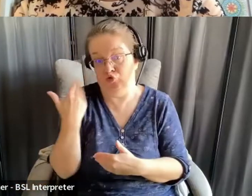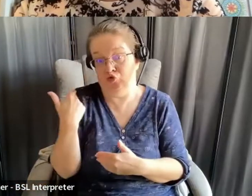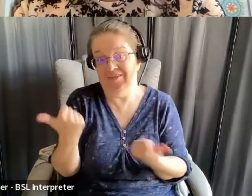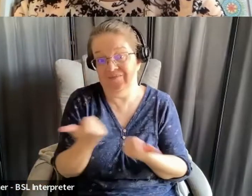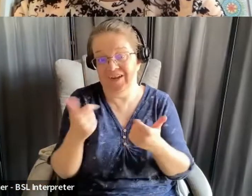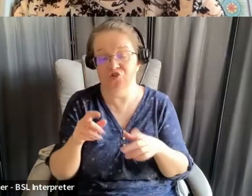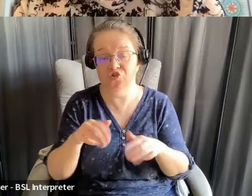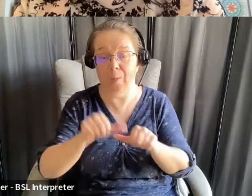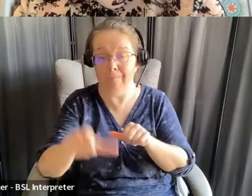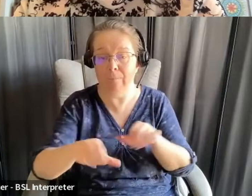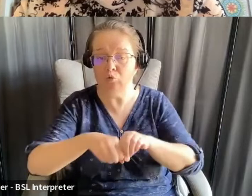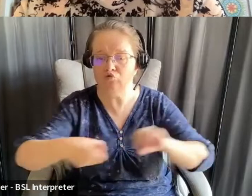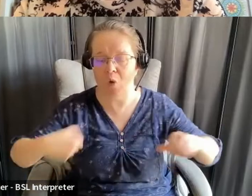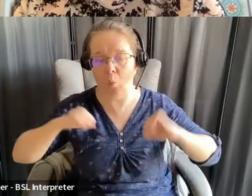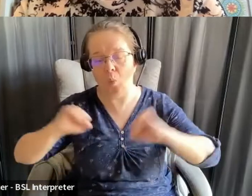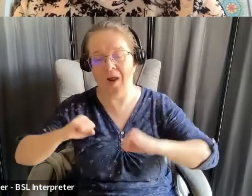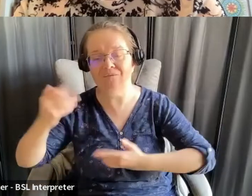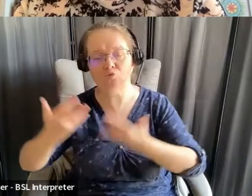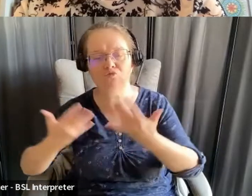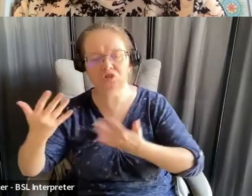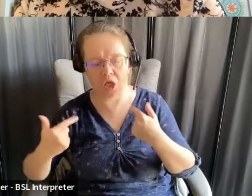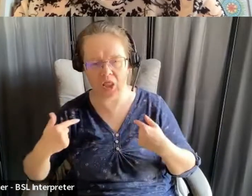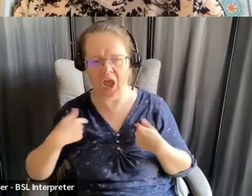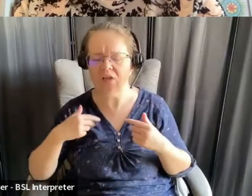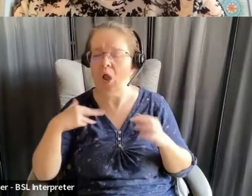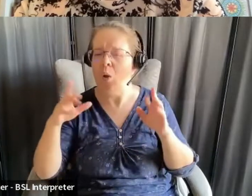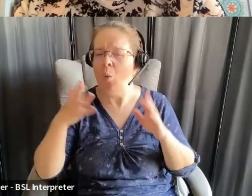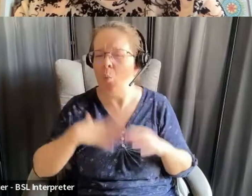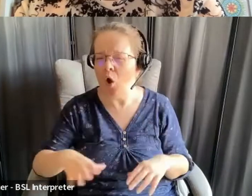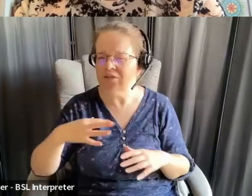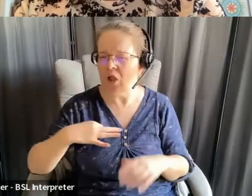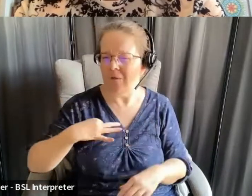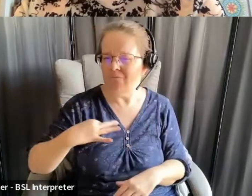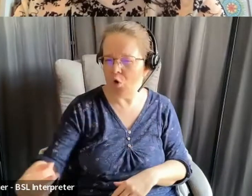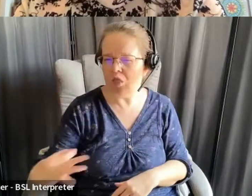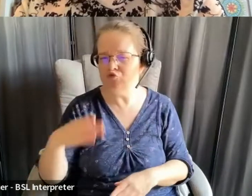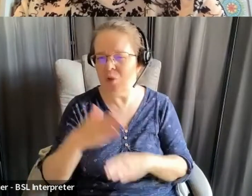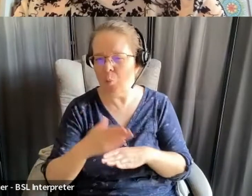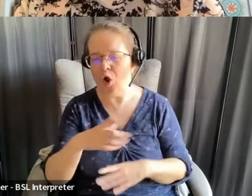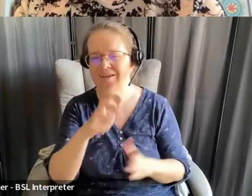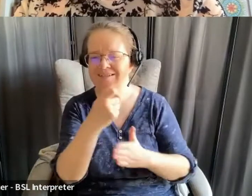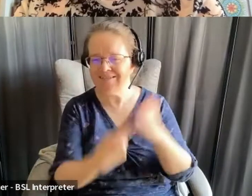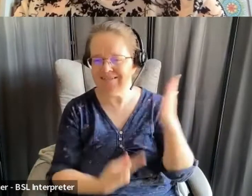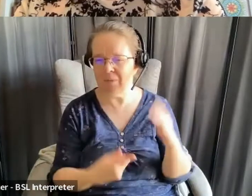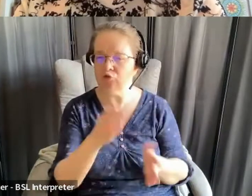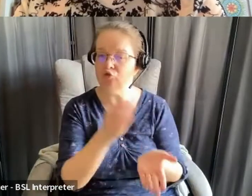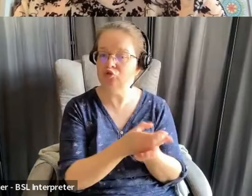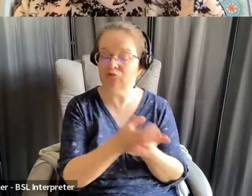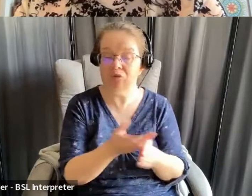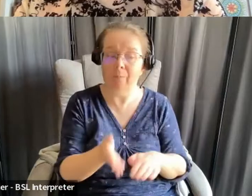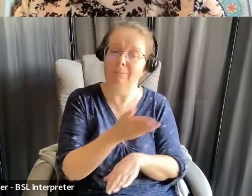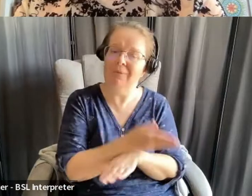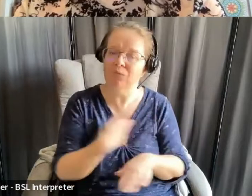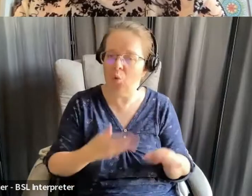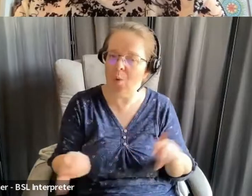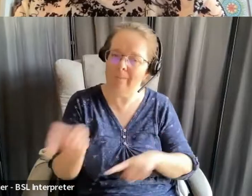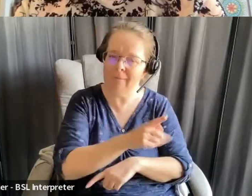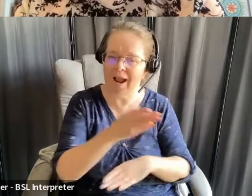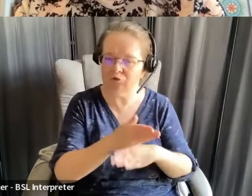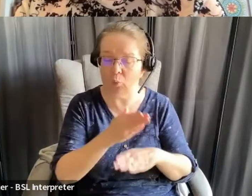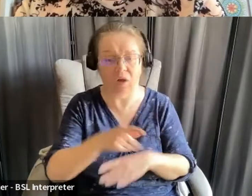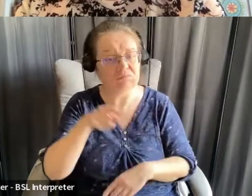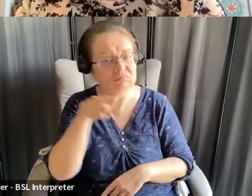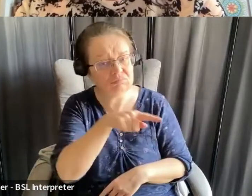I'm awaiting results. I'm looking to do some voluntary work in disability charity before returning to work. Have you found voluntary